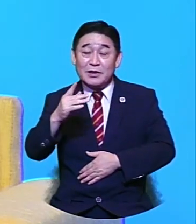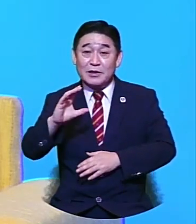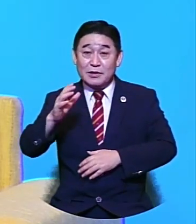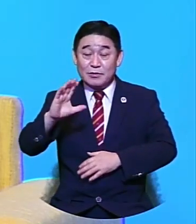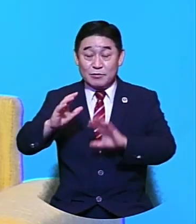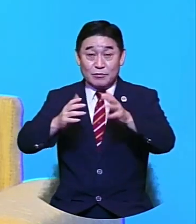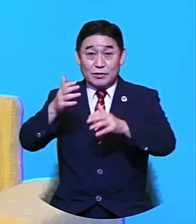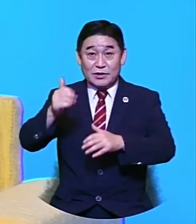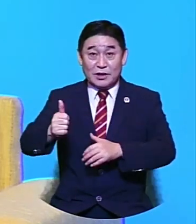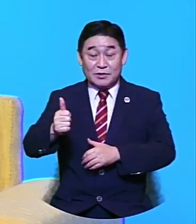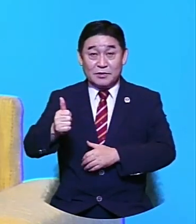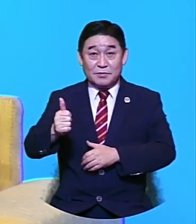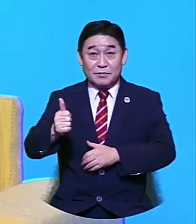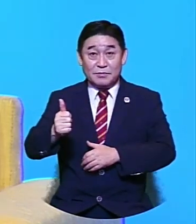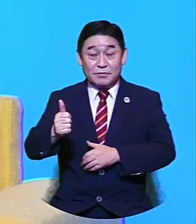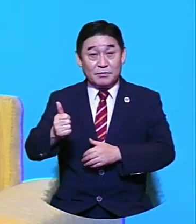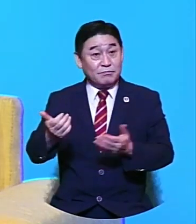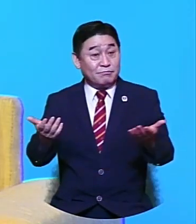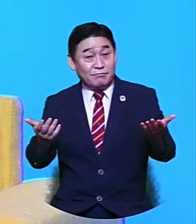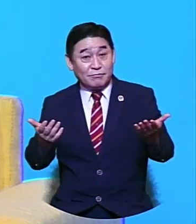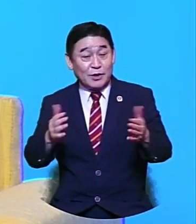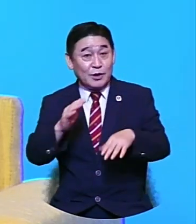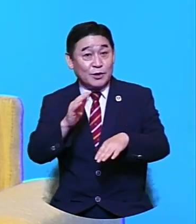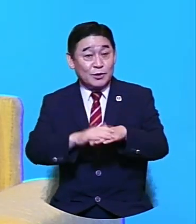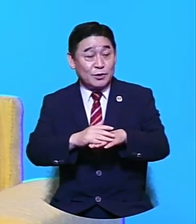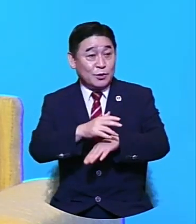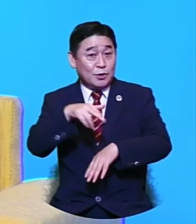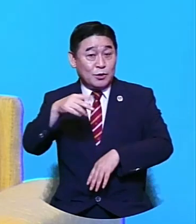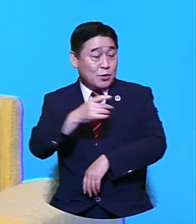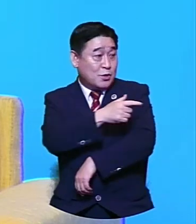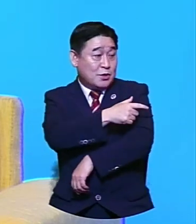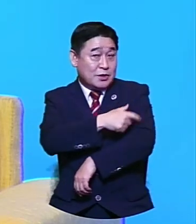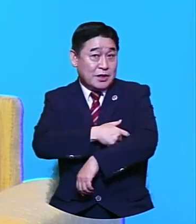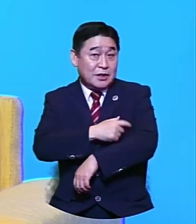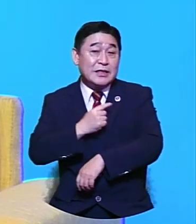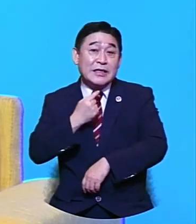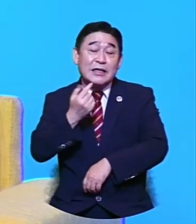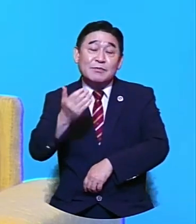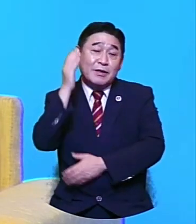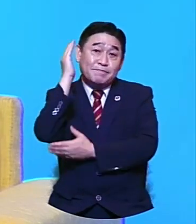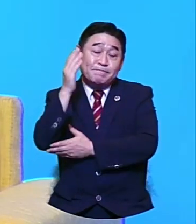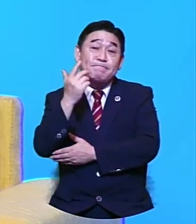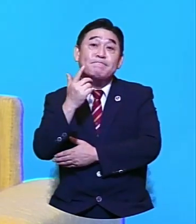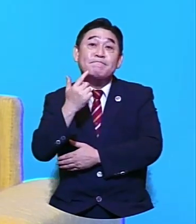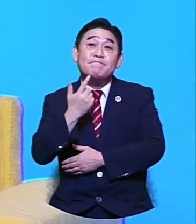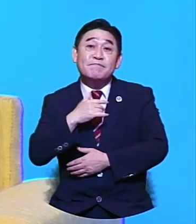want to make within 1 minute or two? Do you have anything?